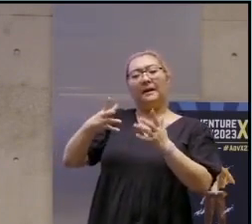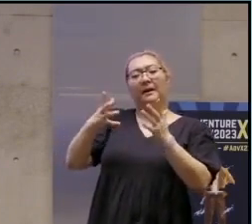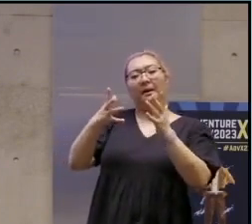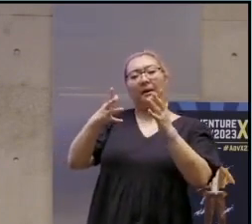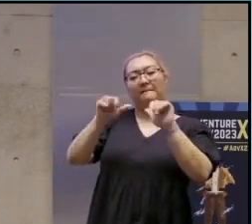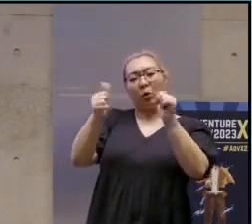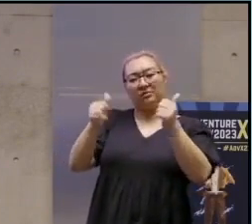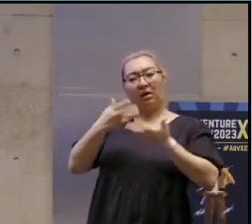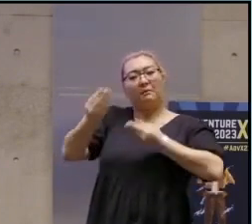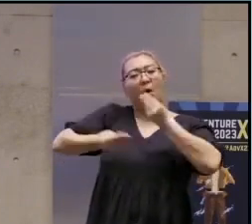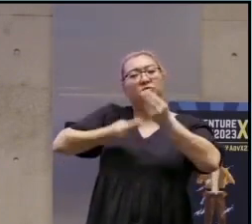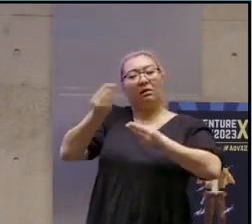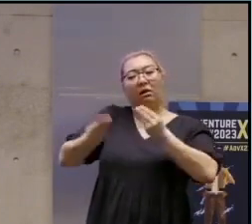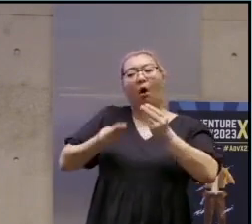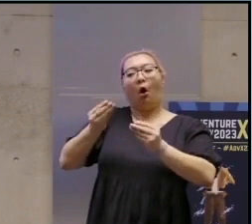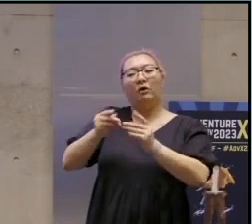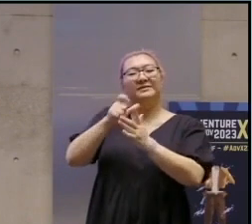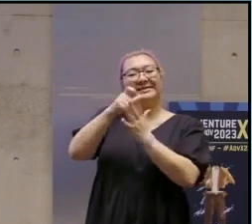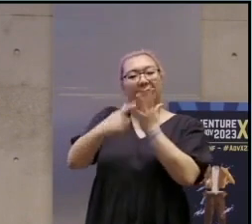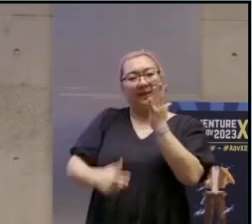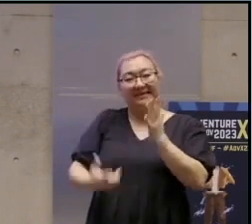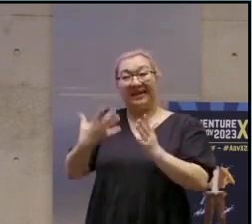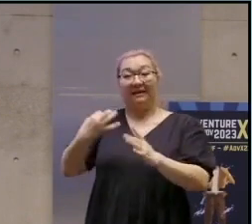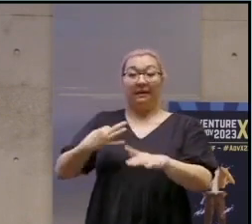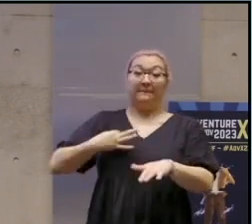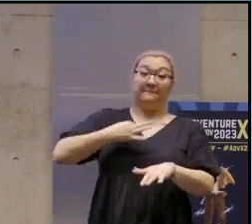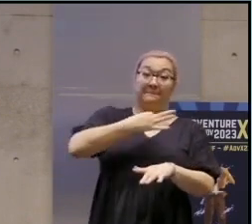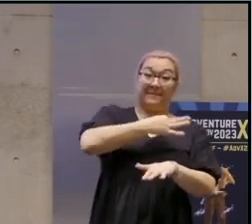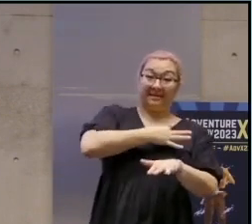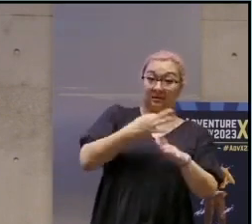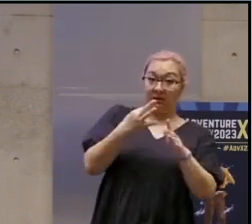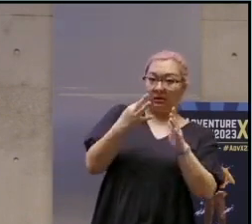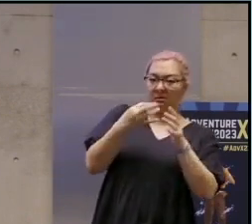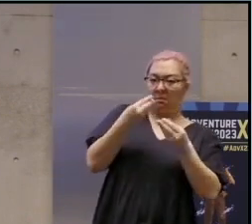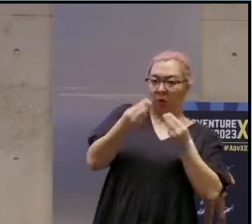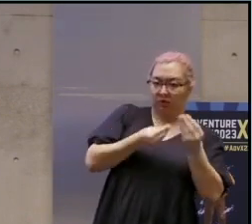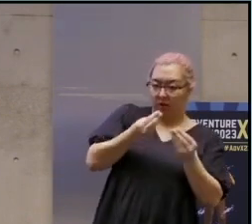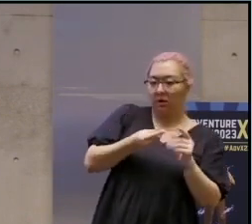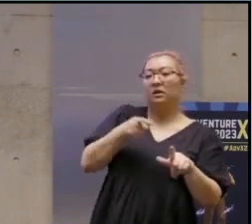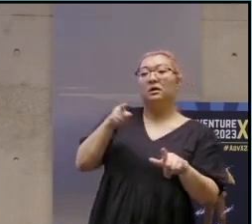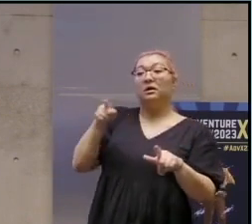that the person with the disease is the problem, and